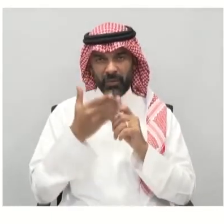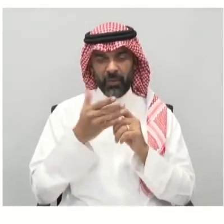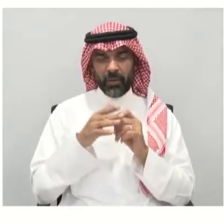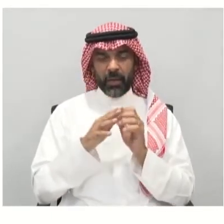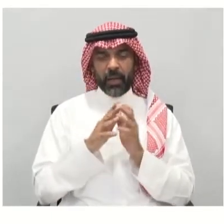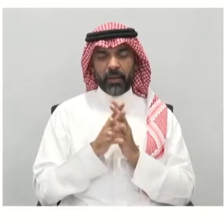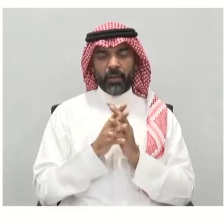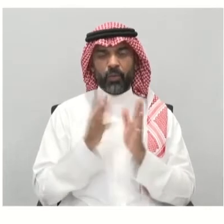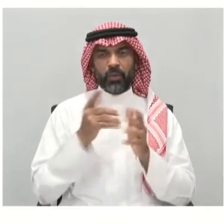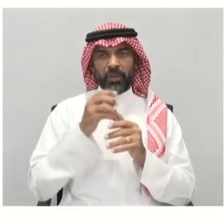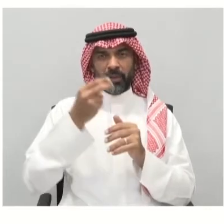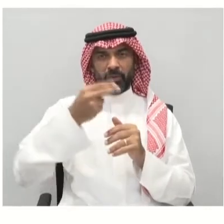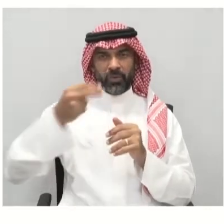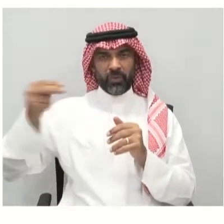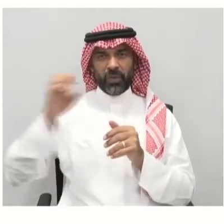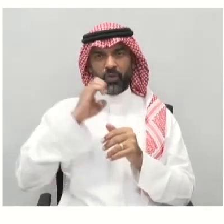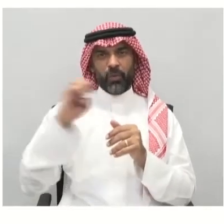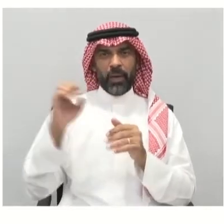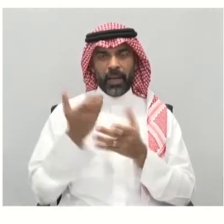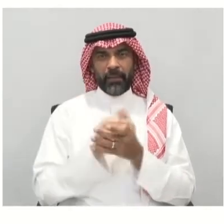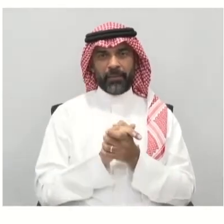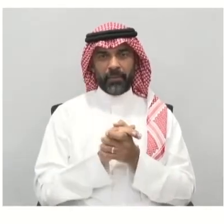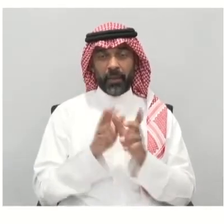of writing. What do we see?